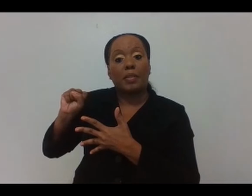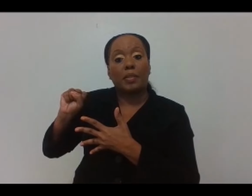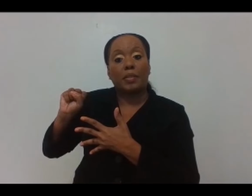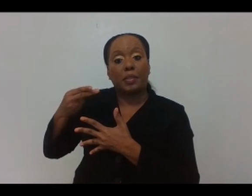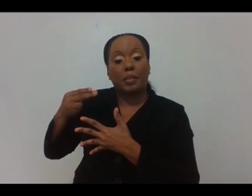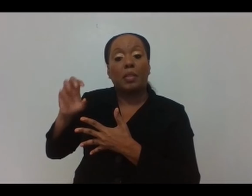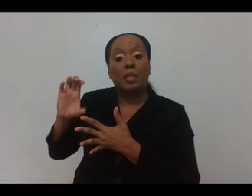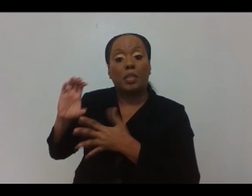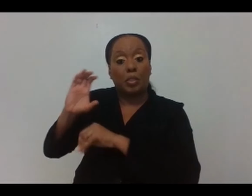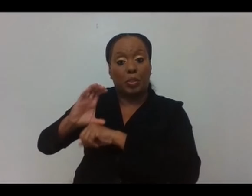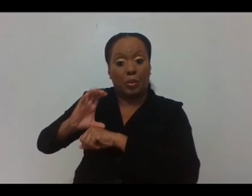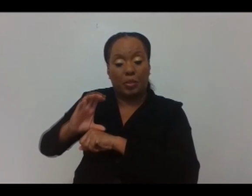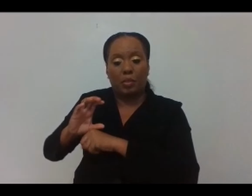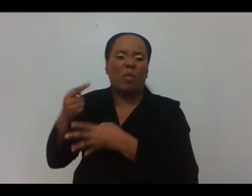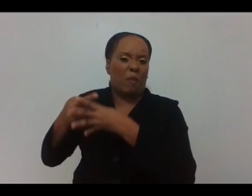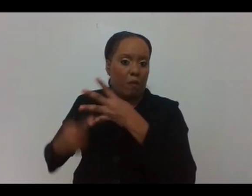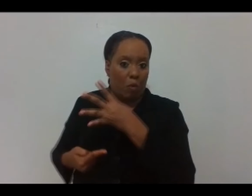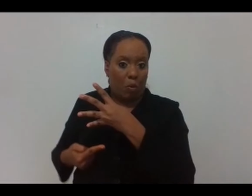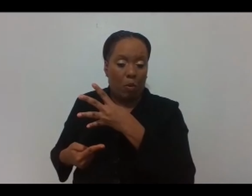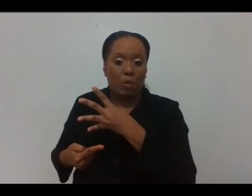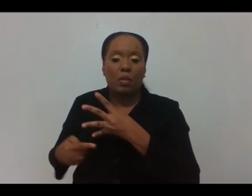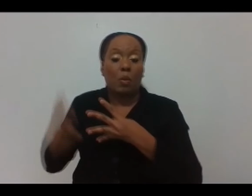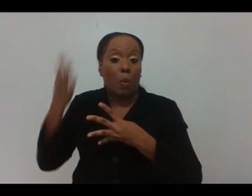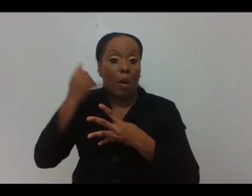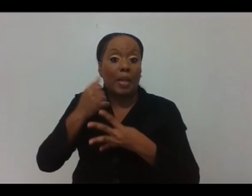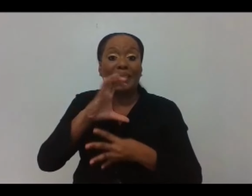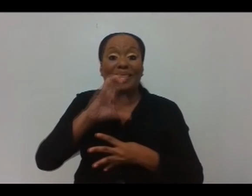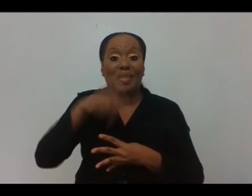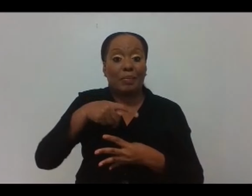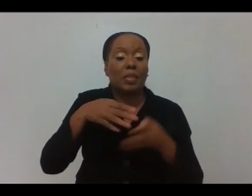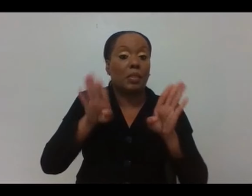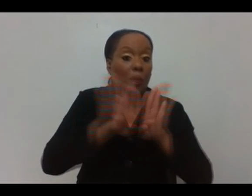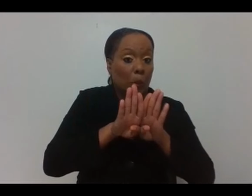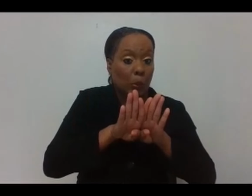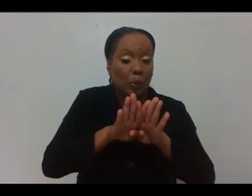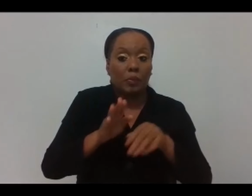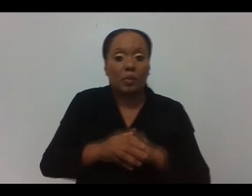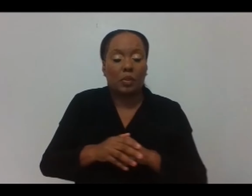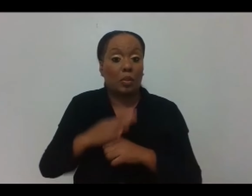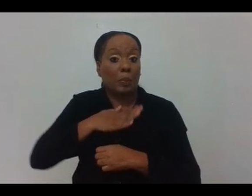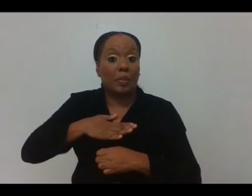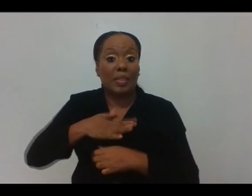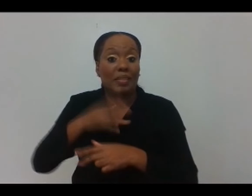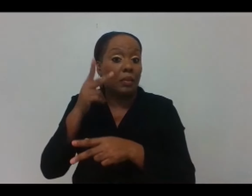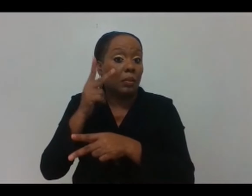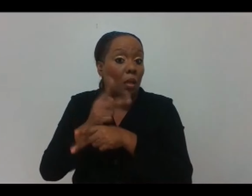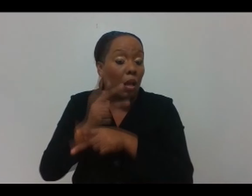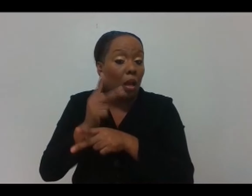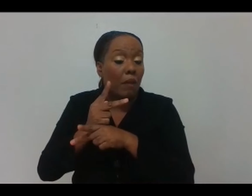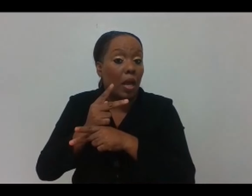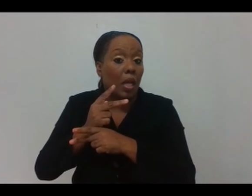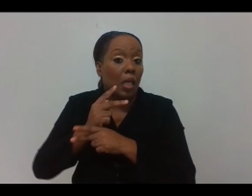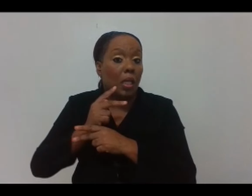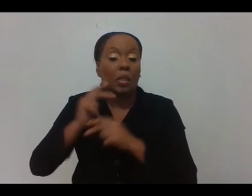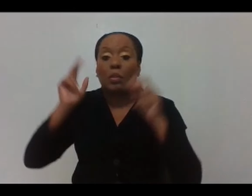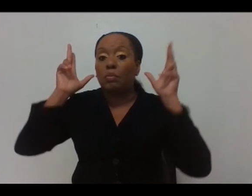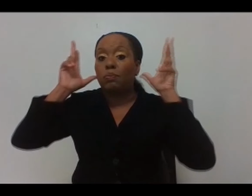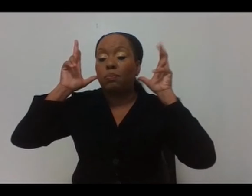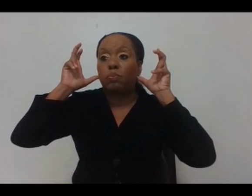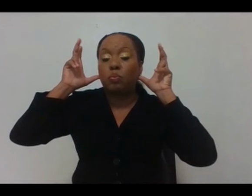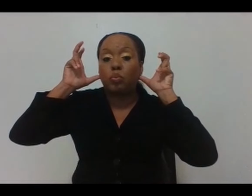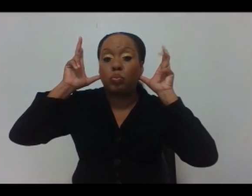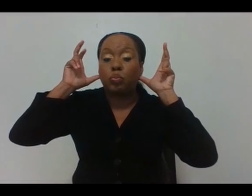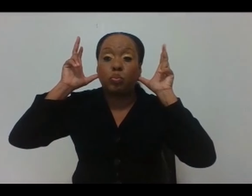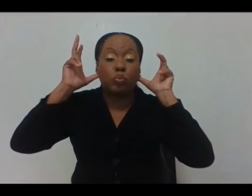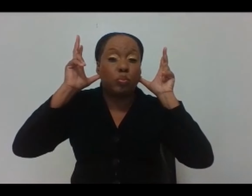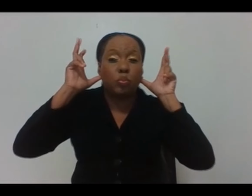Please pay attention, be on standby, keep vigilant, keep listening, keep plugged in. We are